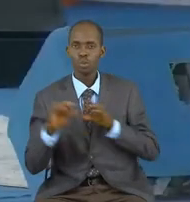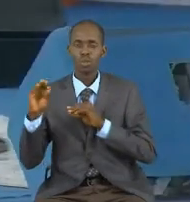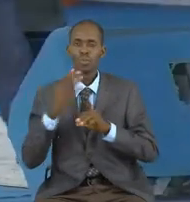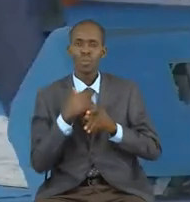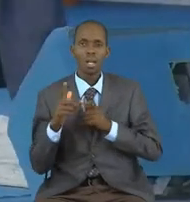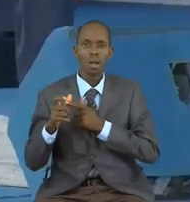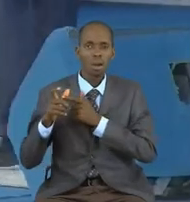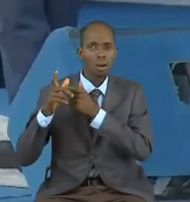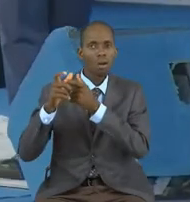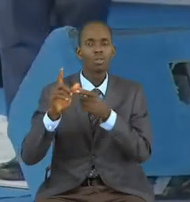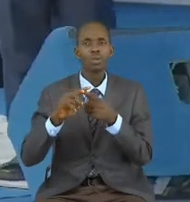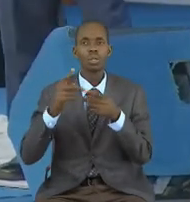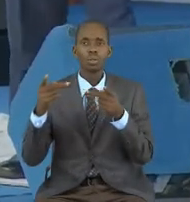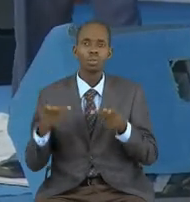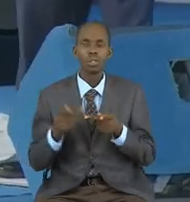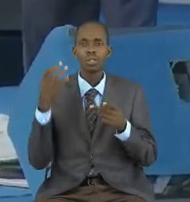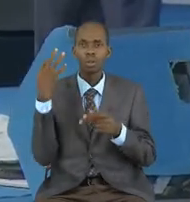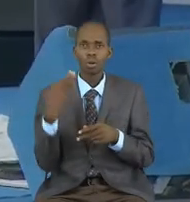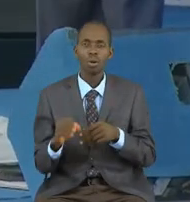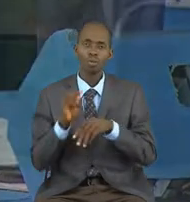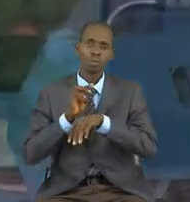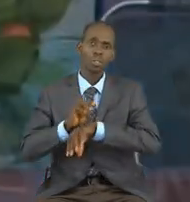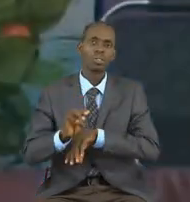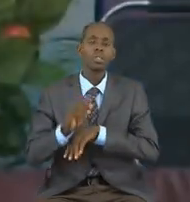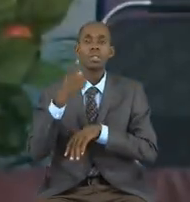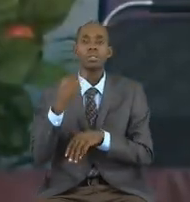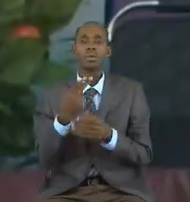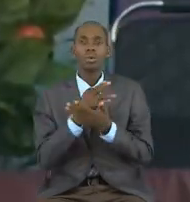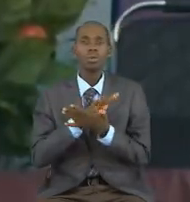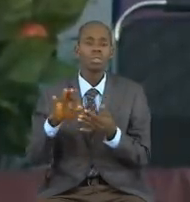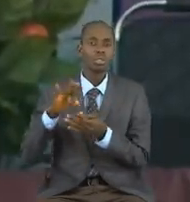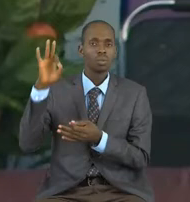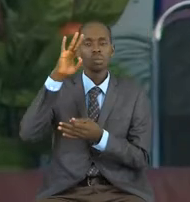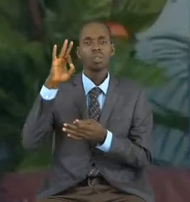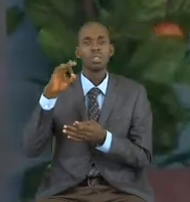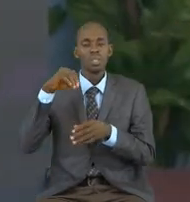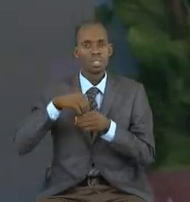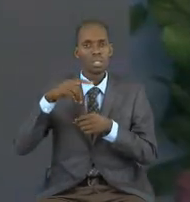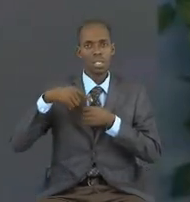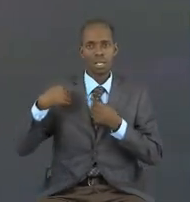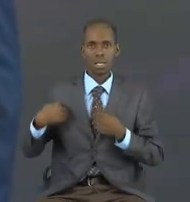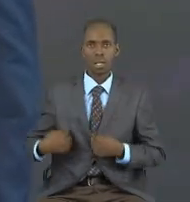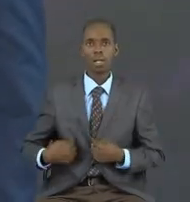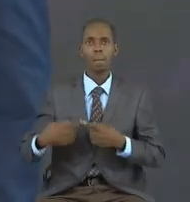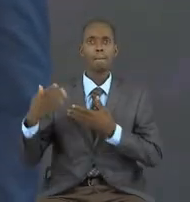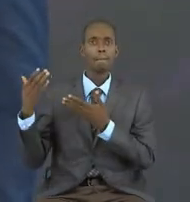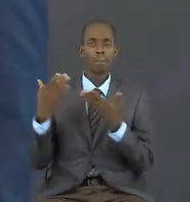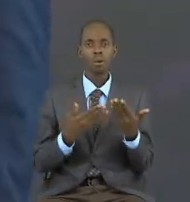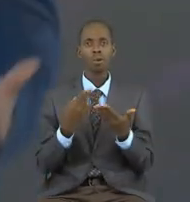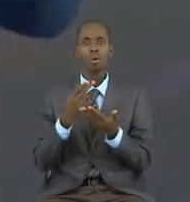of ministry. The Holy Ghost, Holy Spirit in the heart brings holy